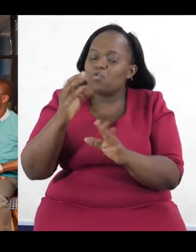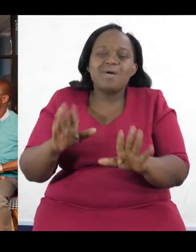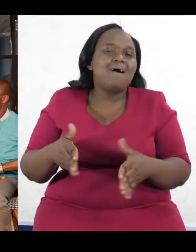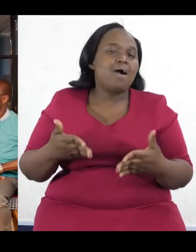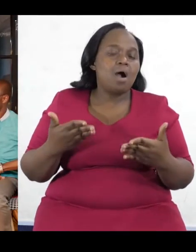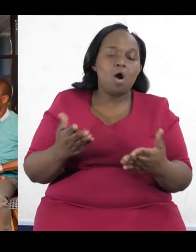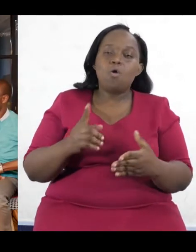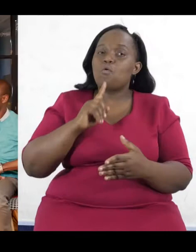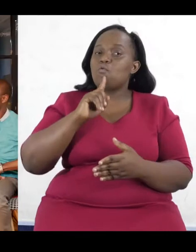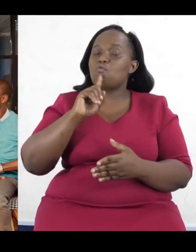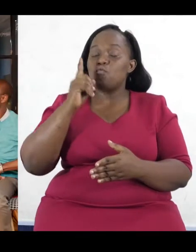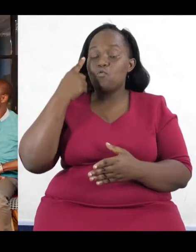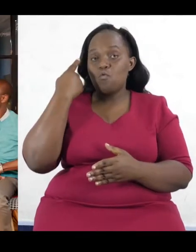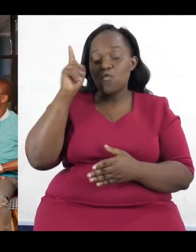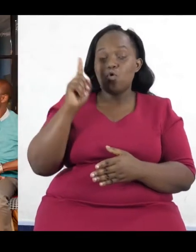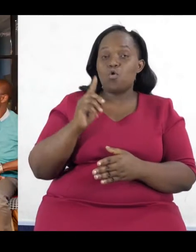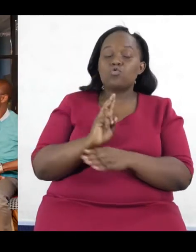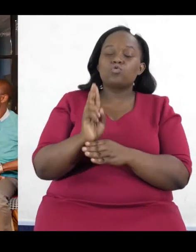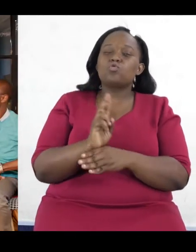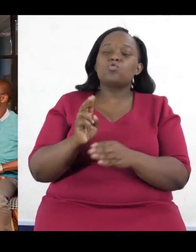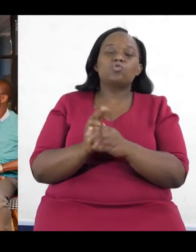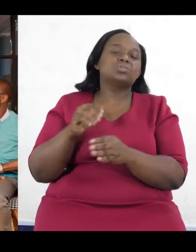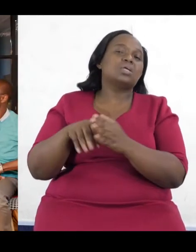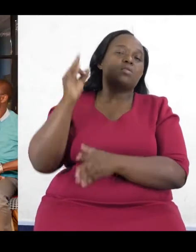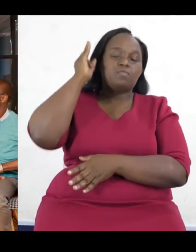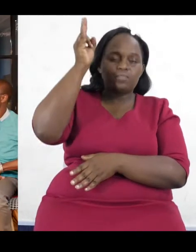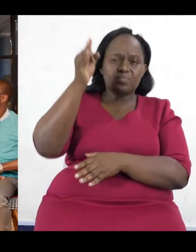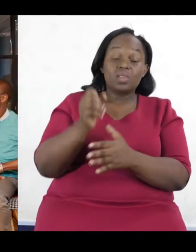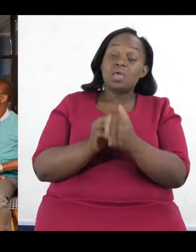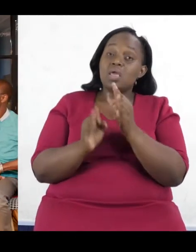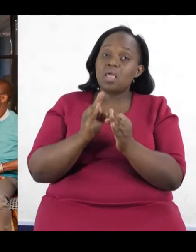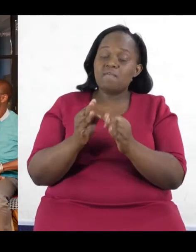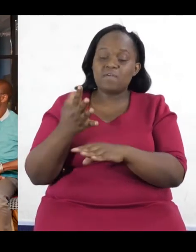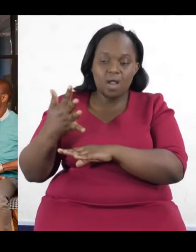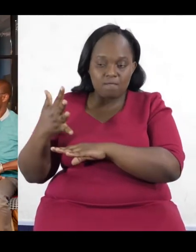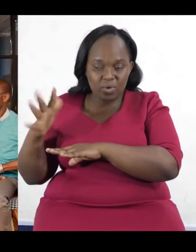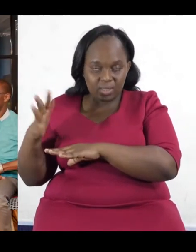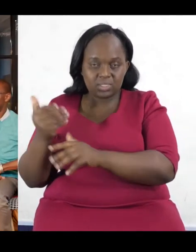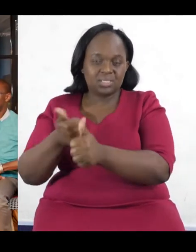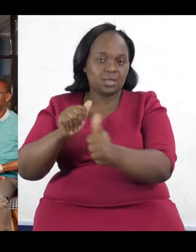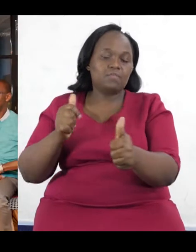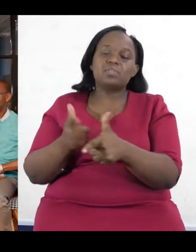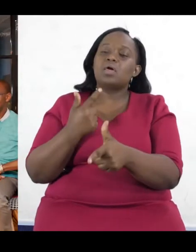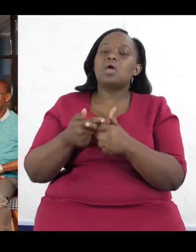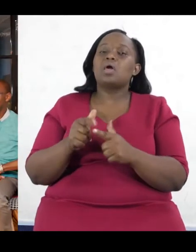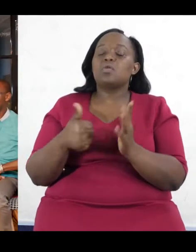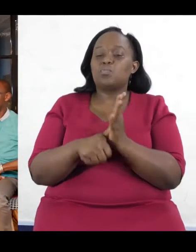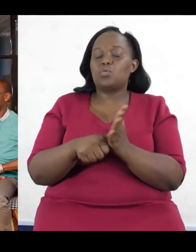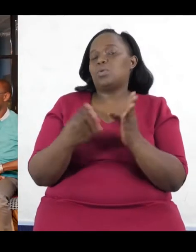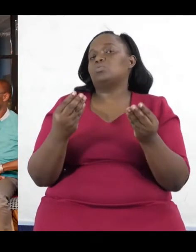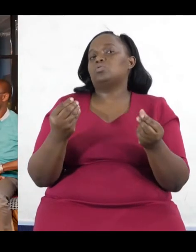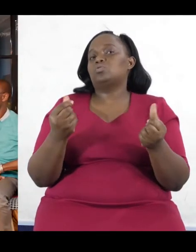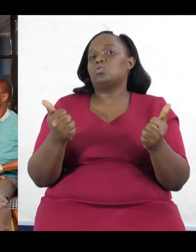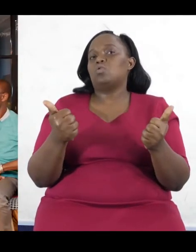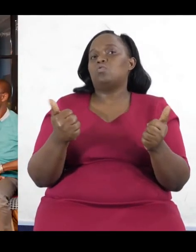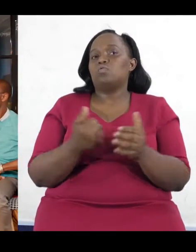next or in future. Correct. Yeah. Correct. So if you avoid wastage, then it will save us the problem of